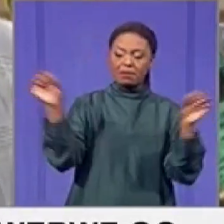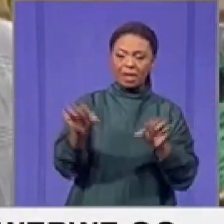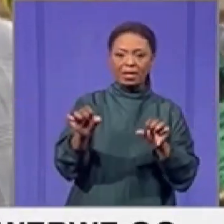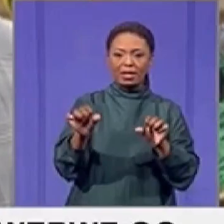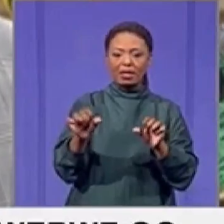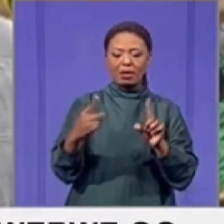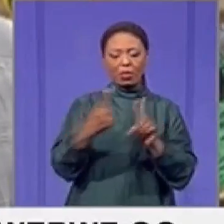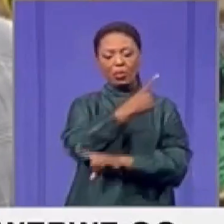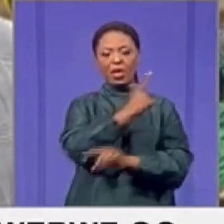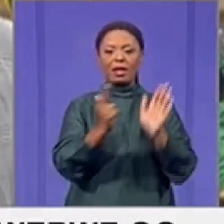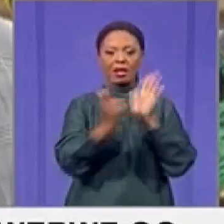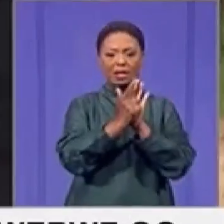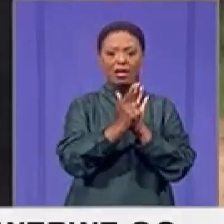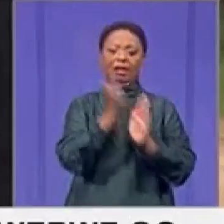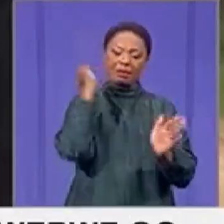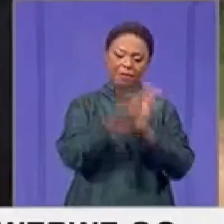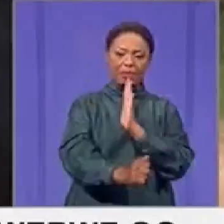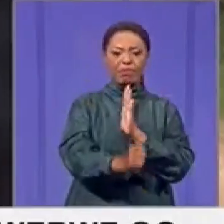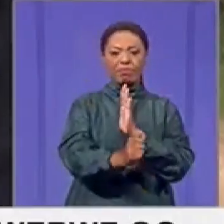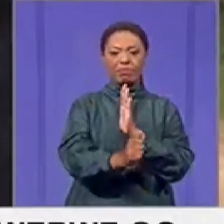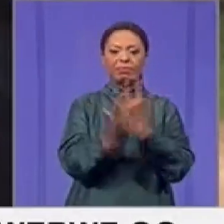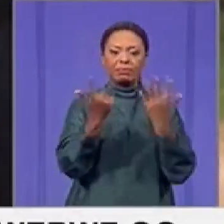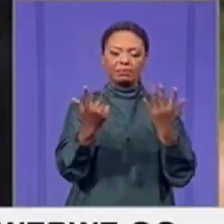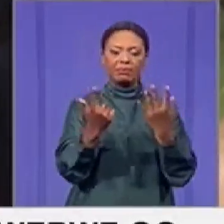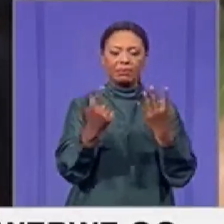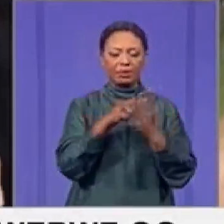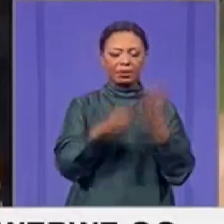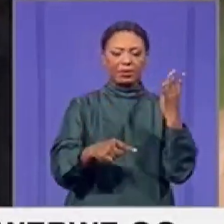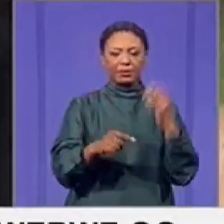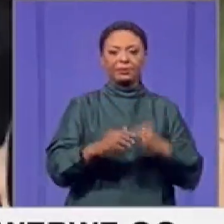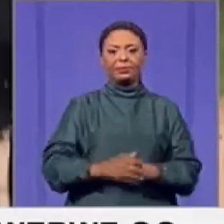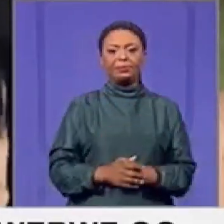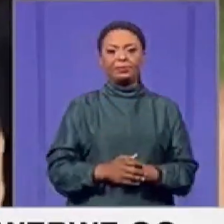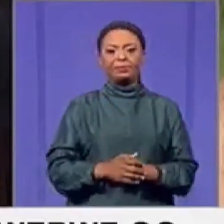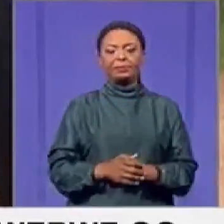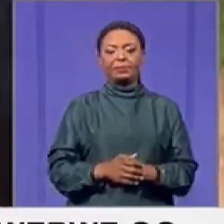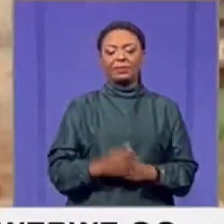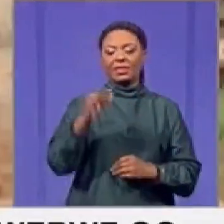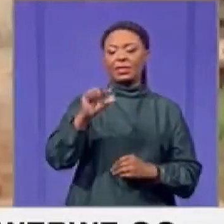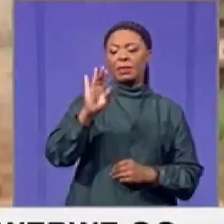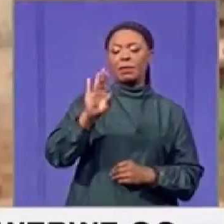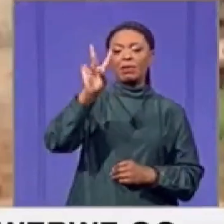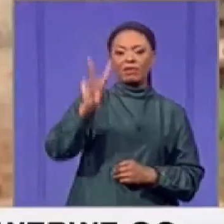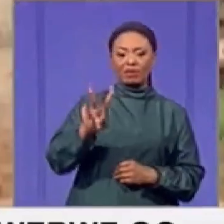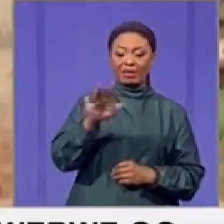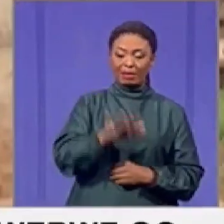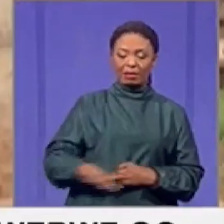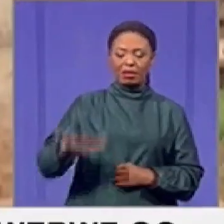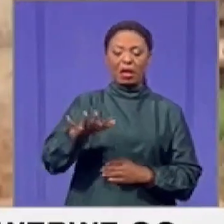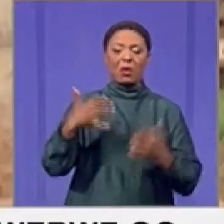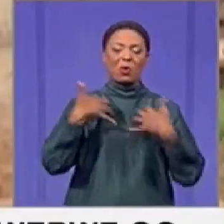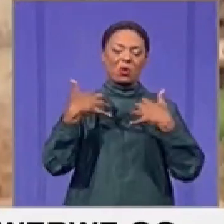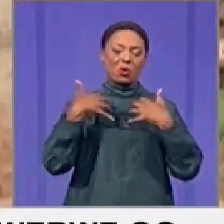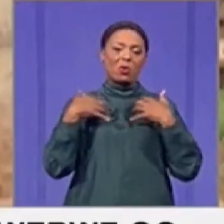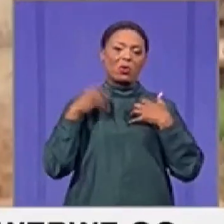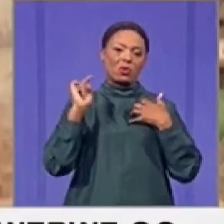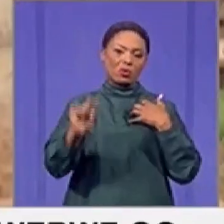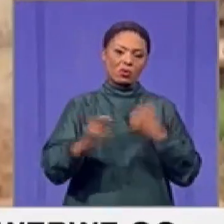illegally, and he committed this crime. Dikgetsi tsa tiriso dikgoka ya bong mo porofenseng ke tlhoba boroko.